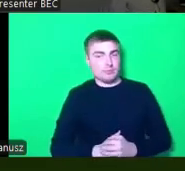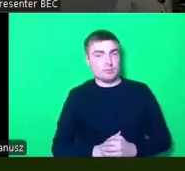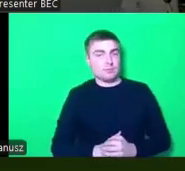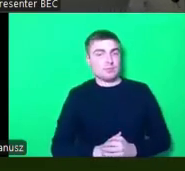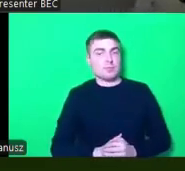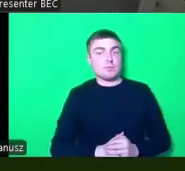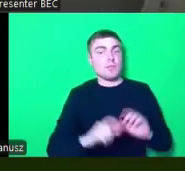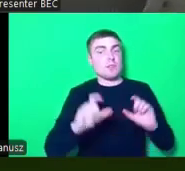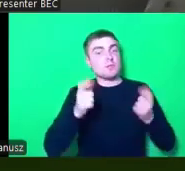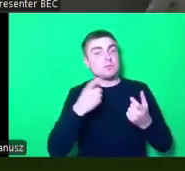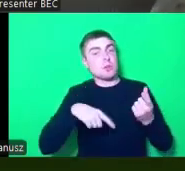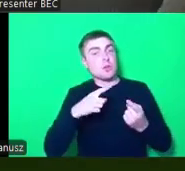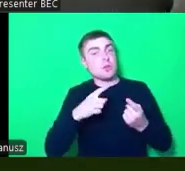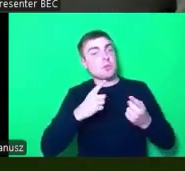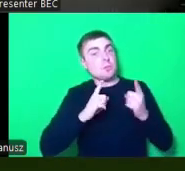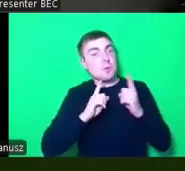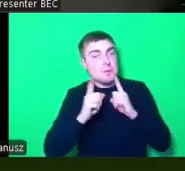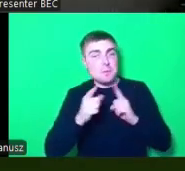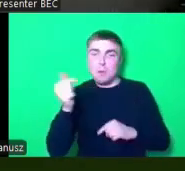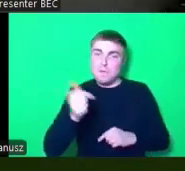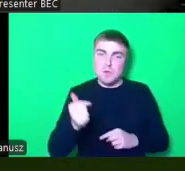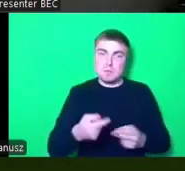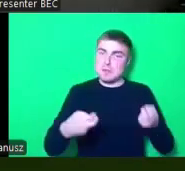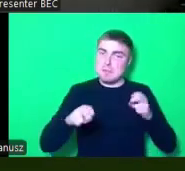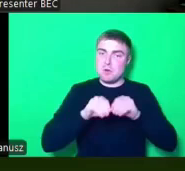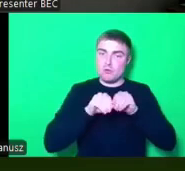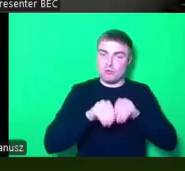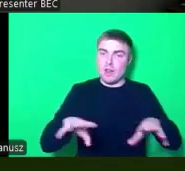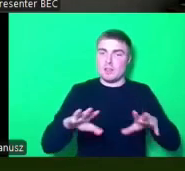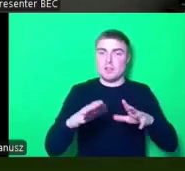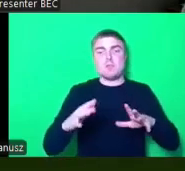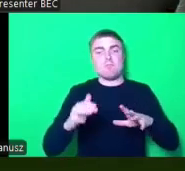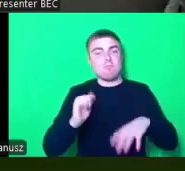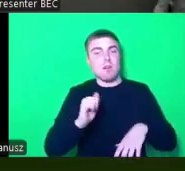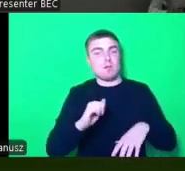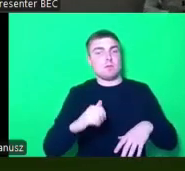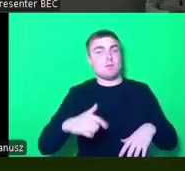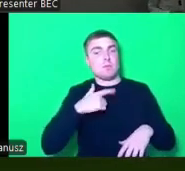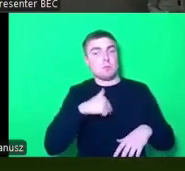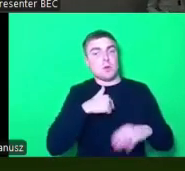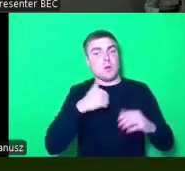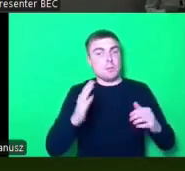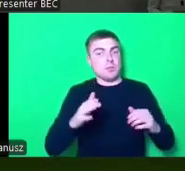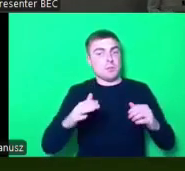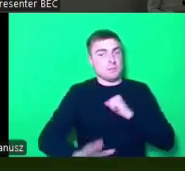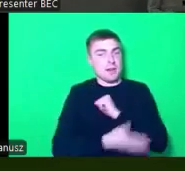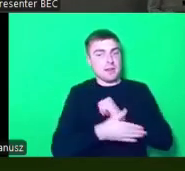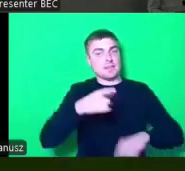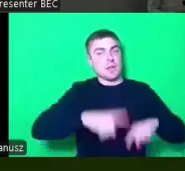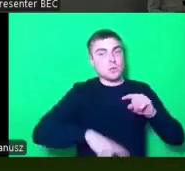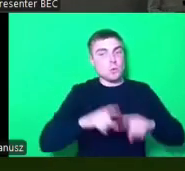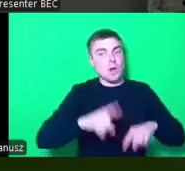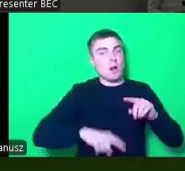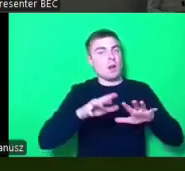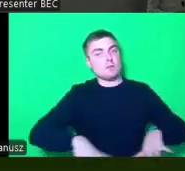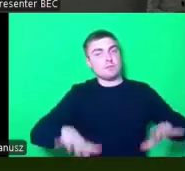network. So we foster natural regeneration, and we welcome all the species we have